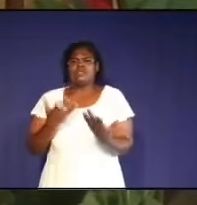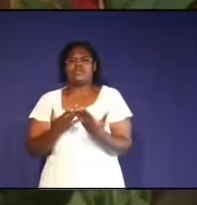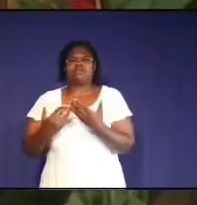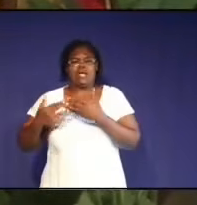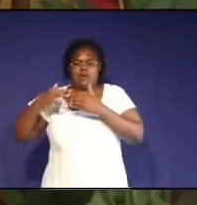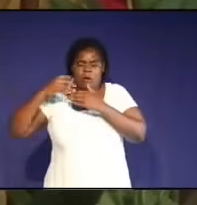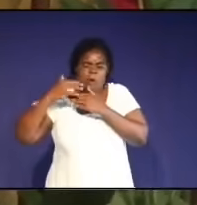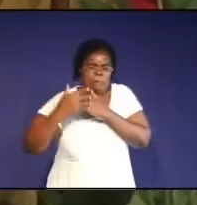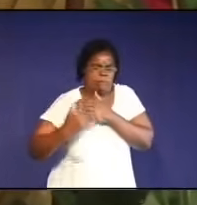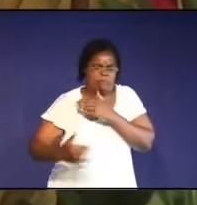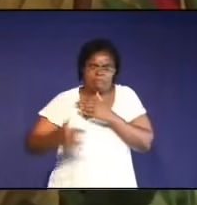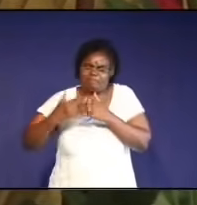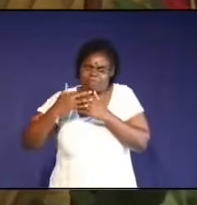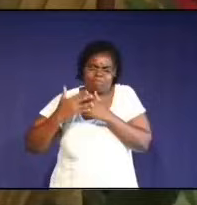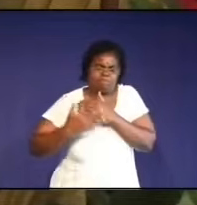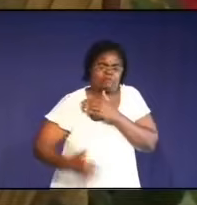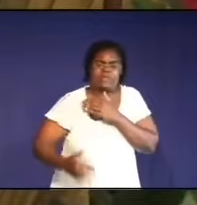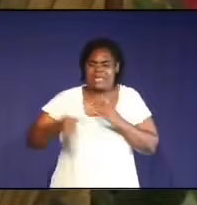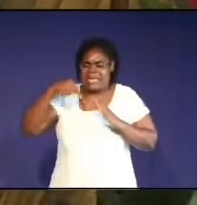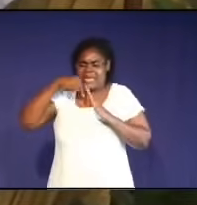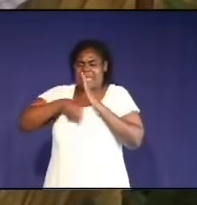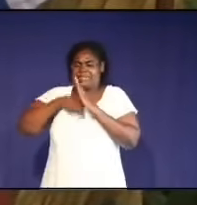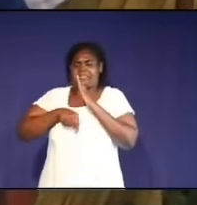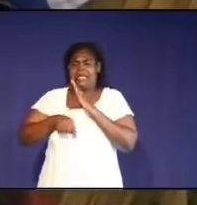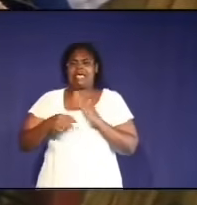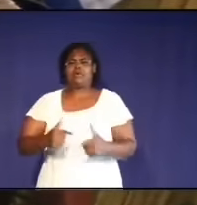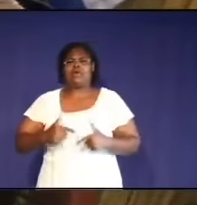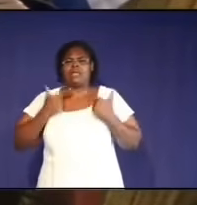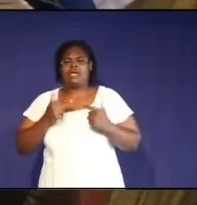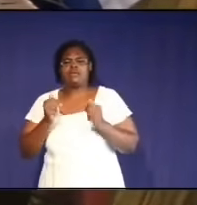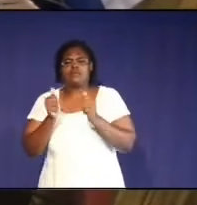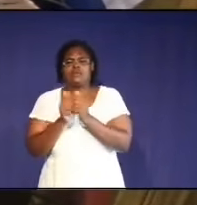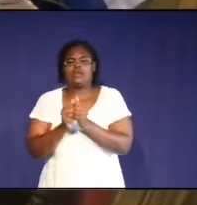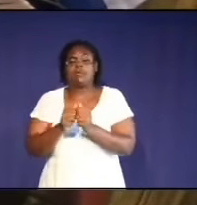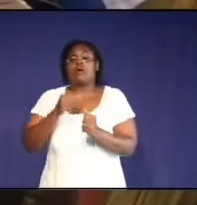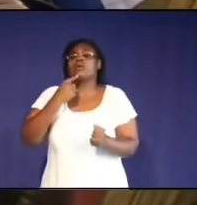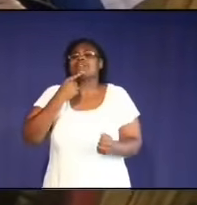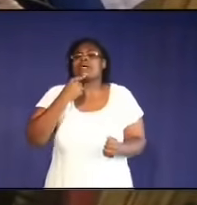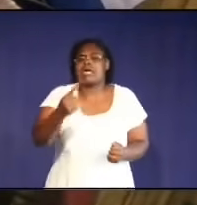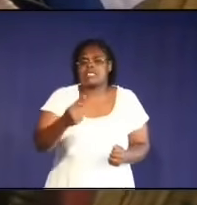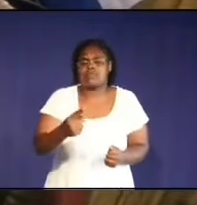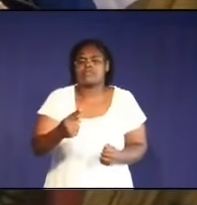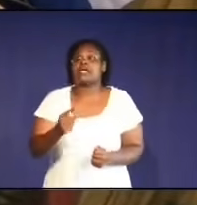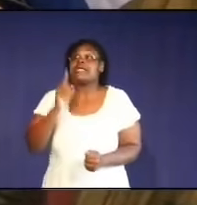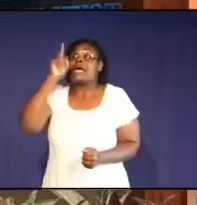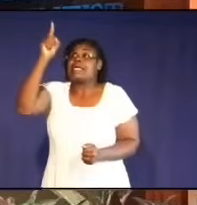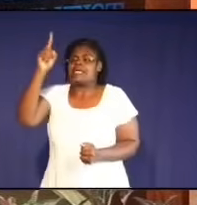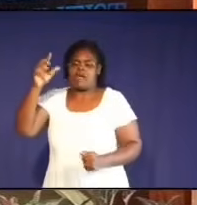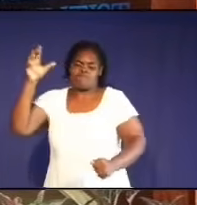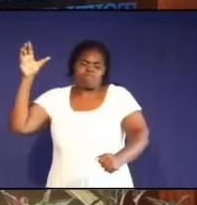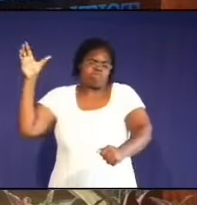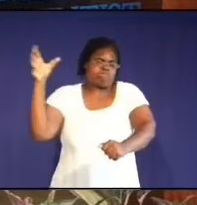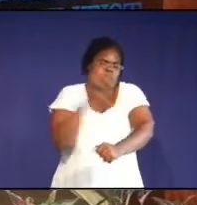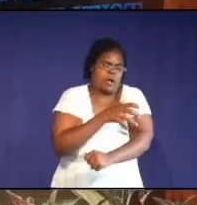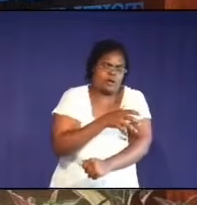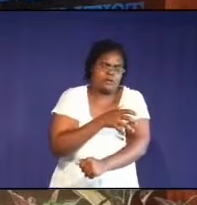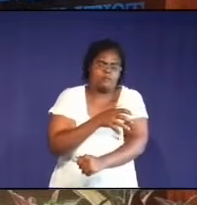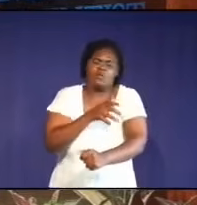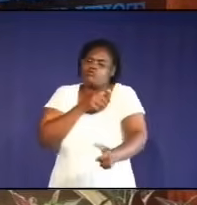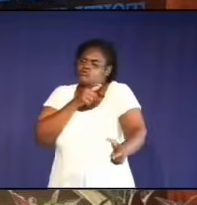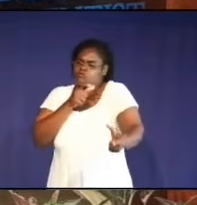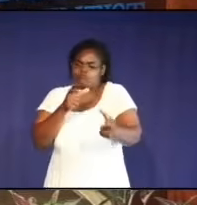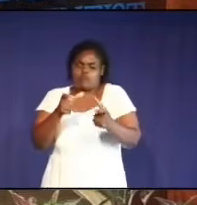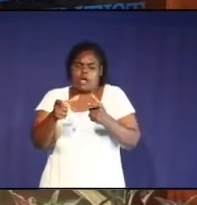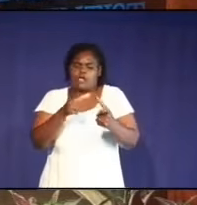on the inside. I stop by to tell you, he's got power to hold external